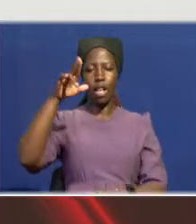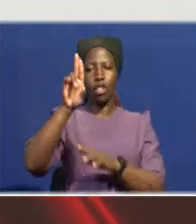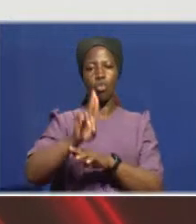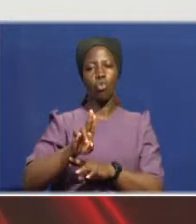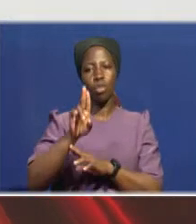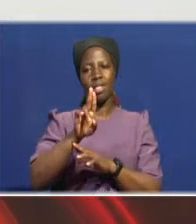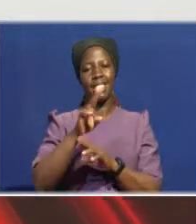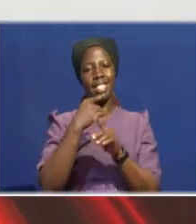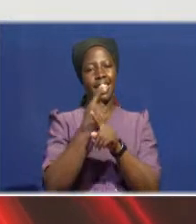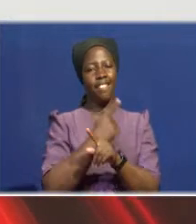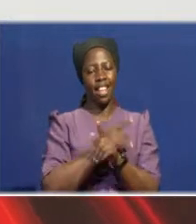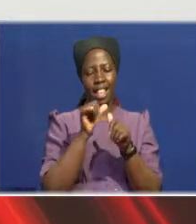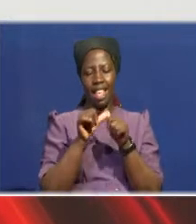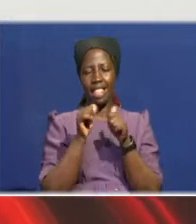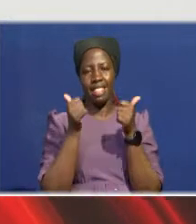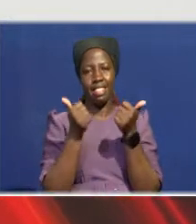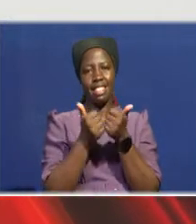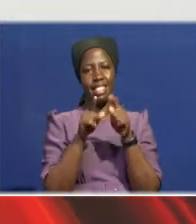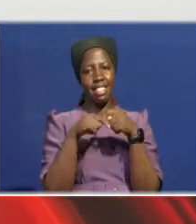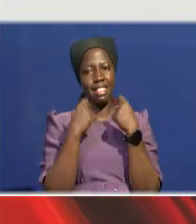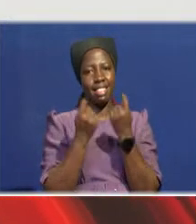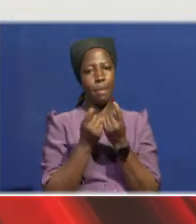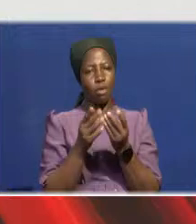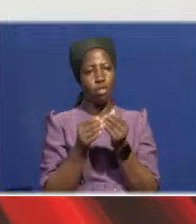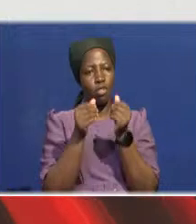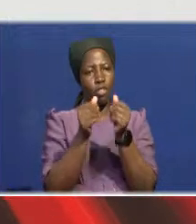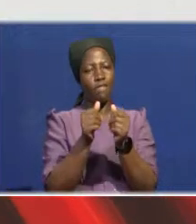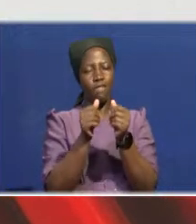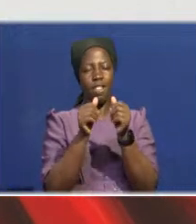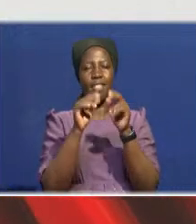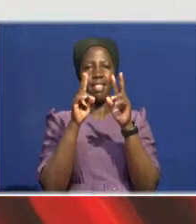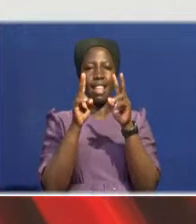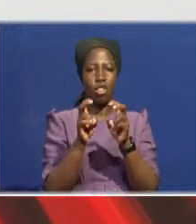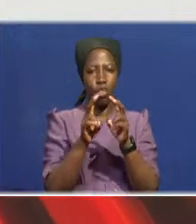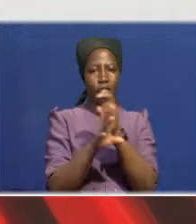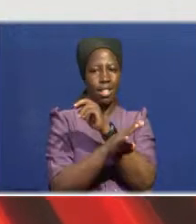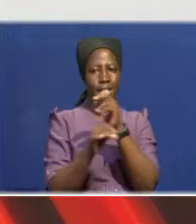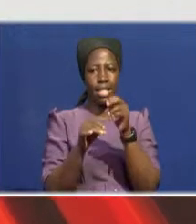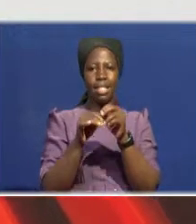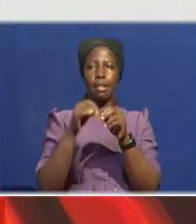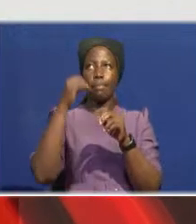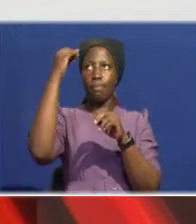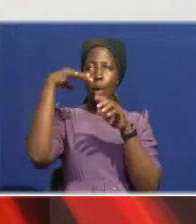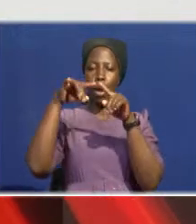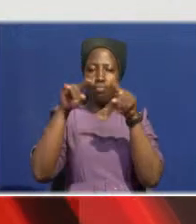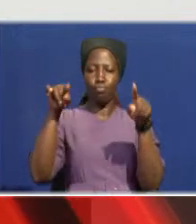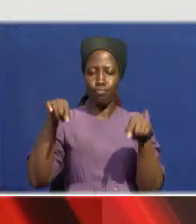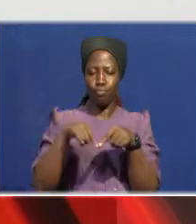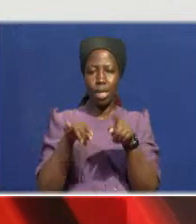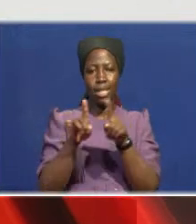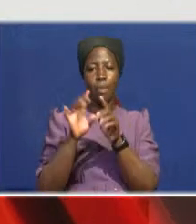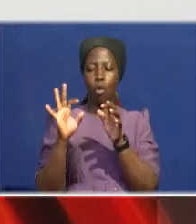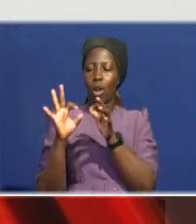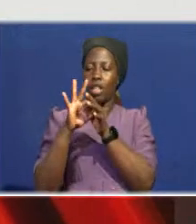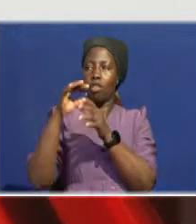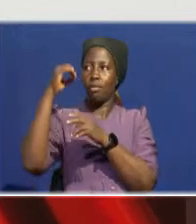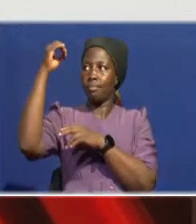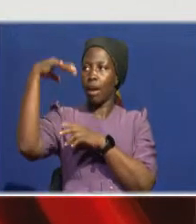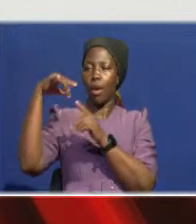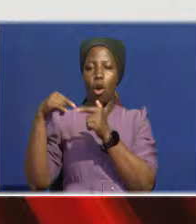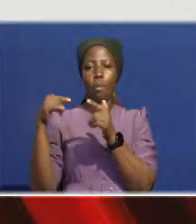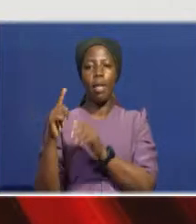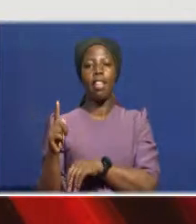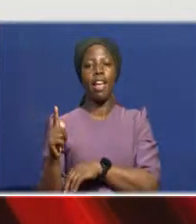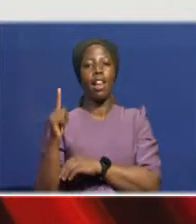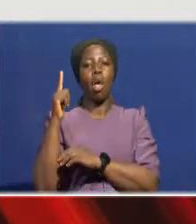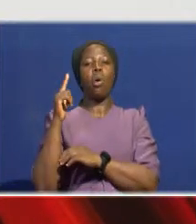a multi-agency team to tackle transformer vandalism and illegal power connections. Kenya Power Coast Regional Manager,